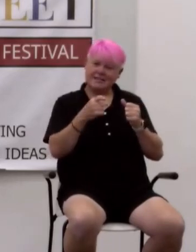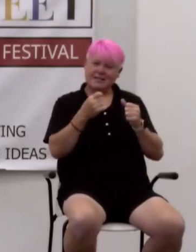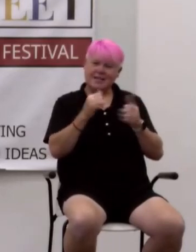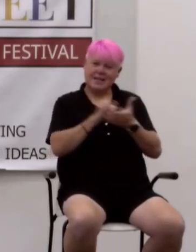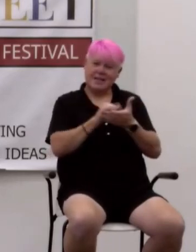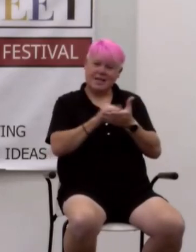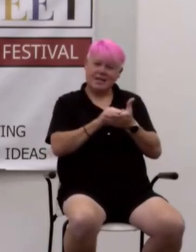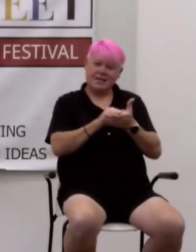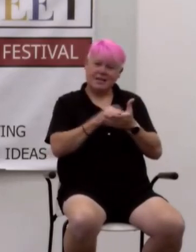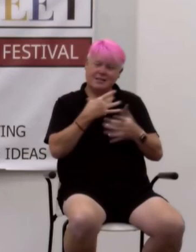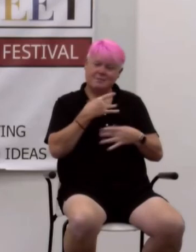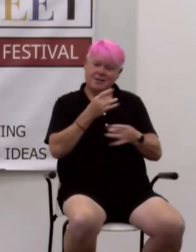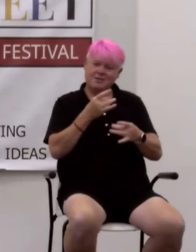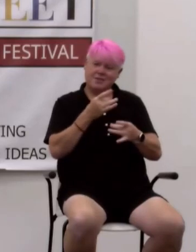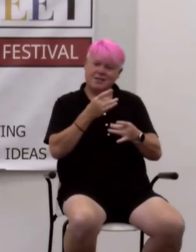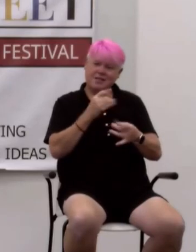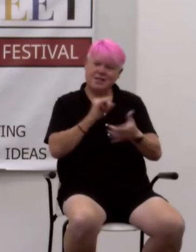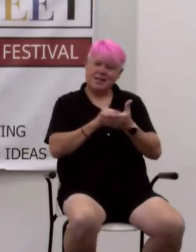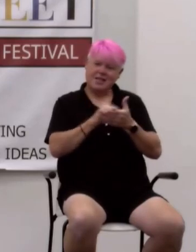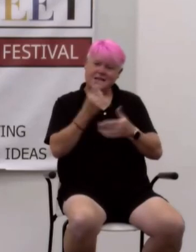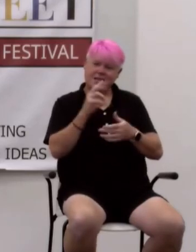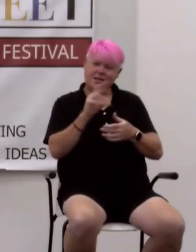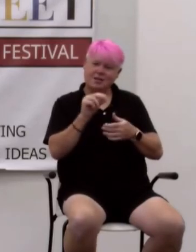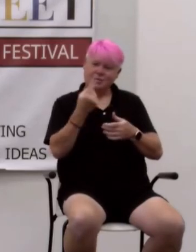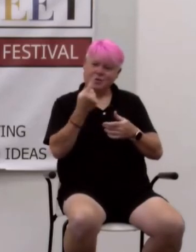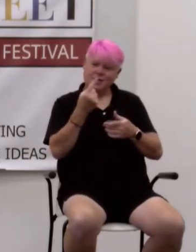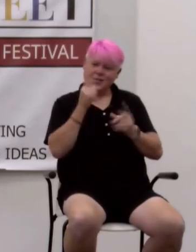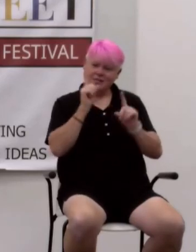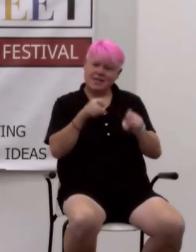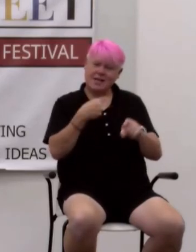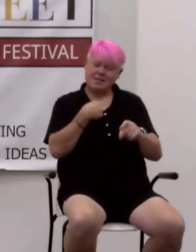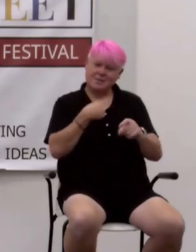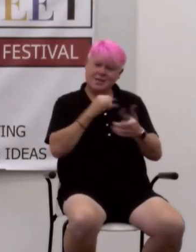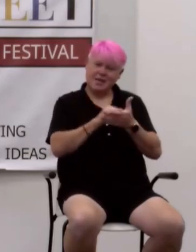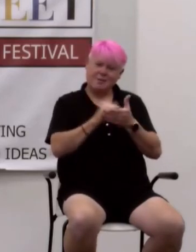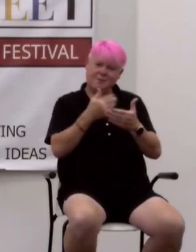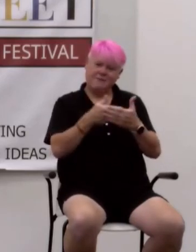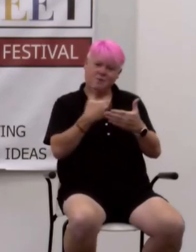has asked me about that element before.